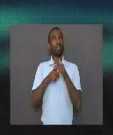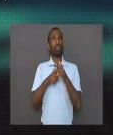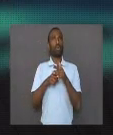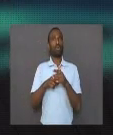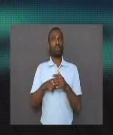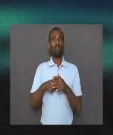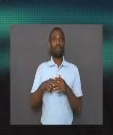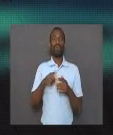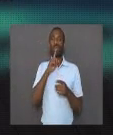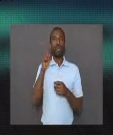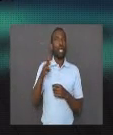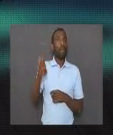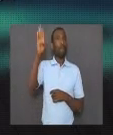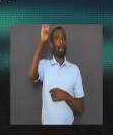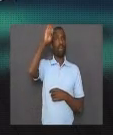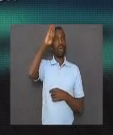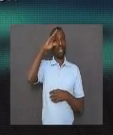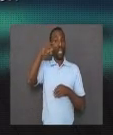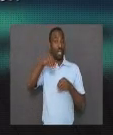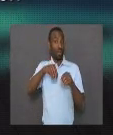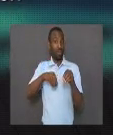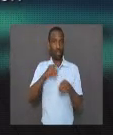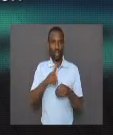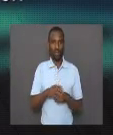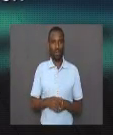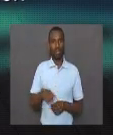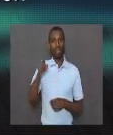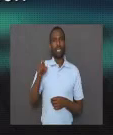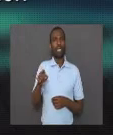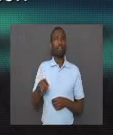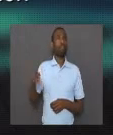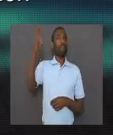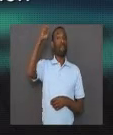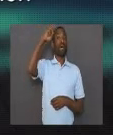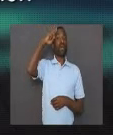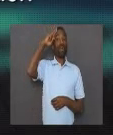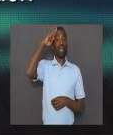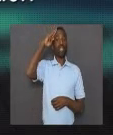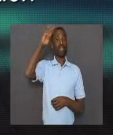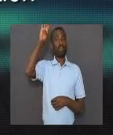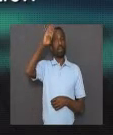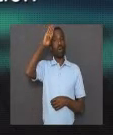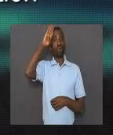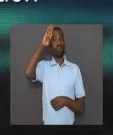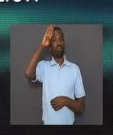of Brownian motion, introduced by Robert Brown.